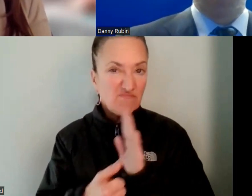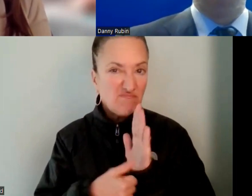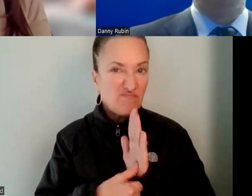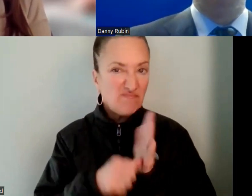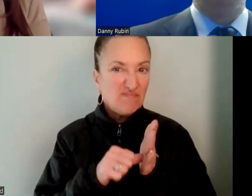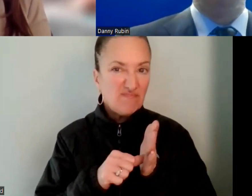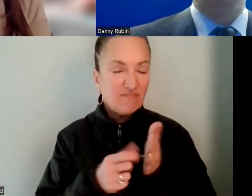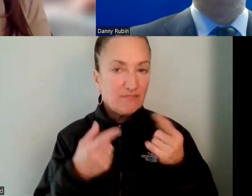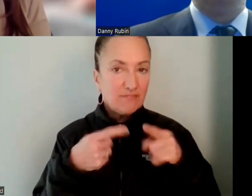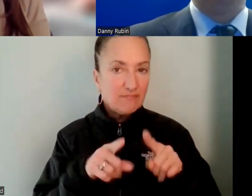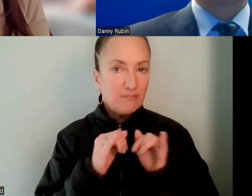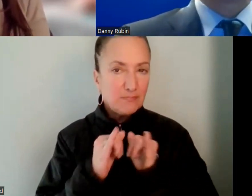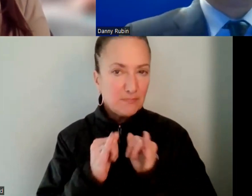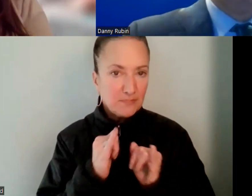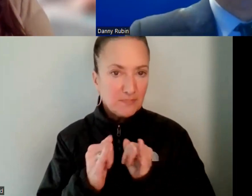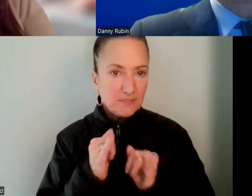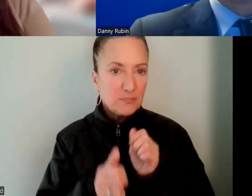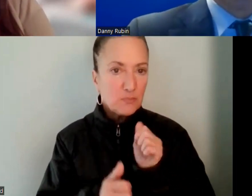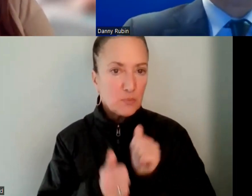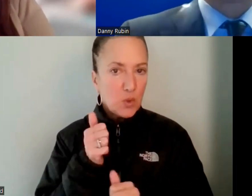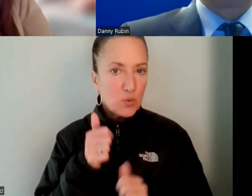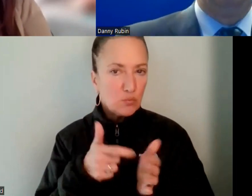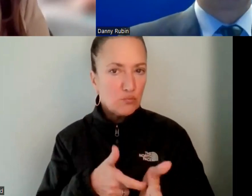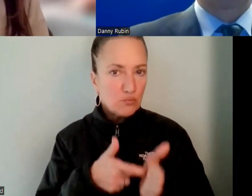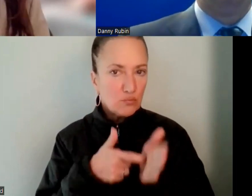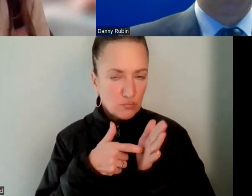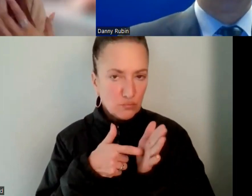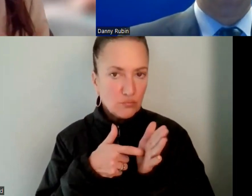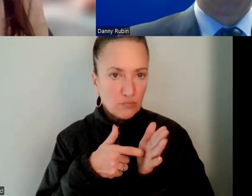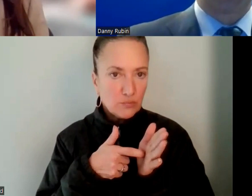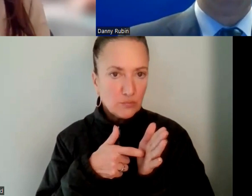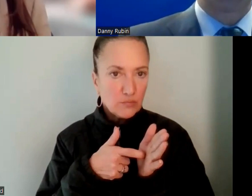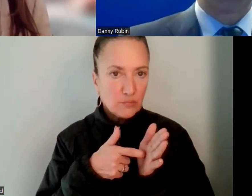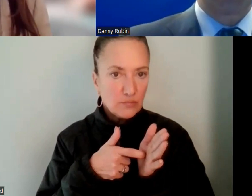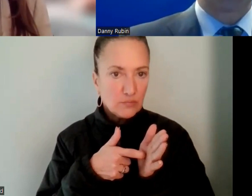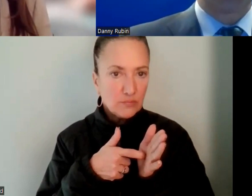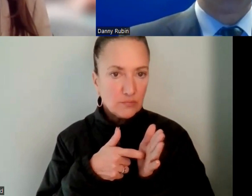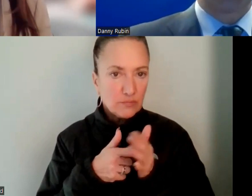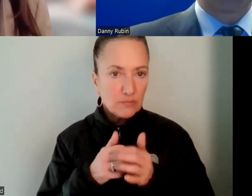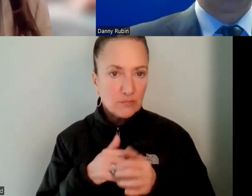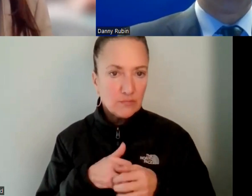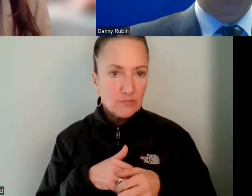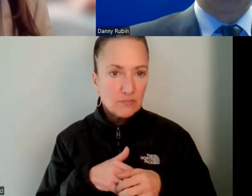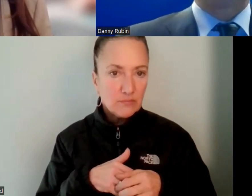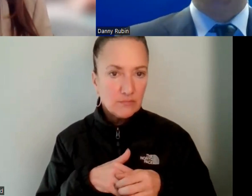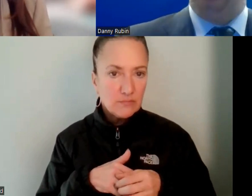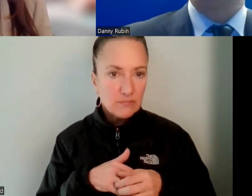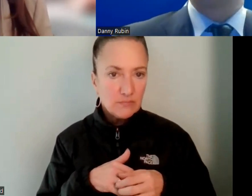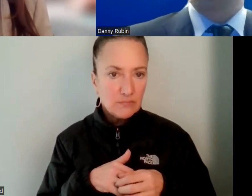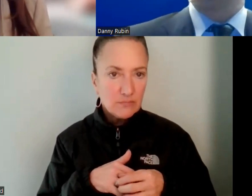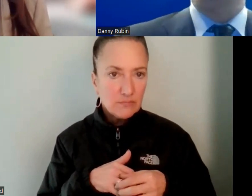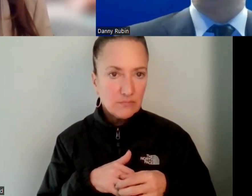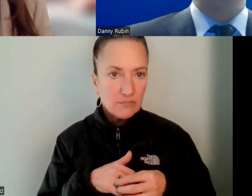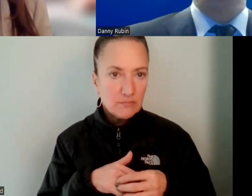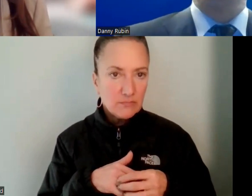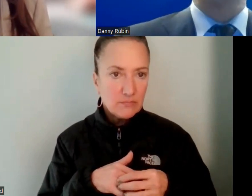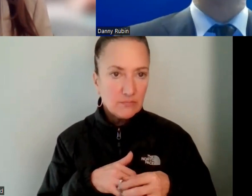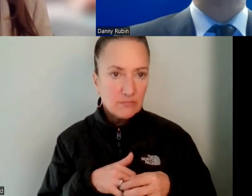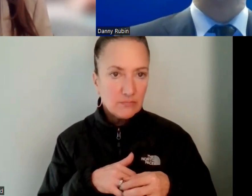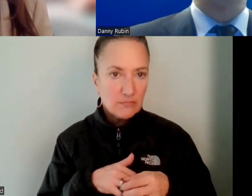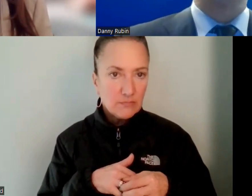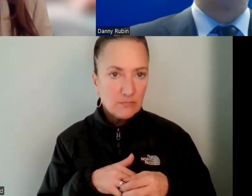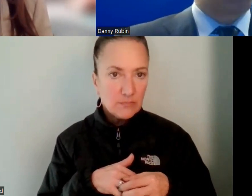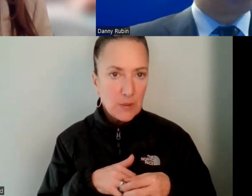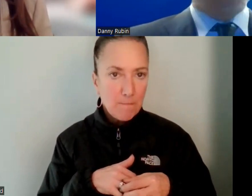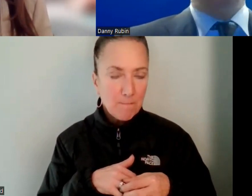that was mostly required for the hiring process for me. But yeah, that's Okay.